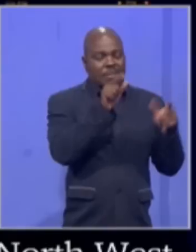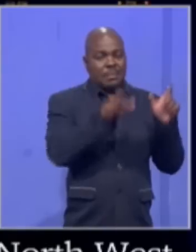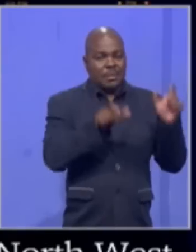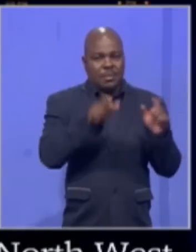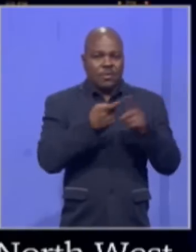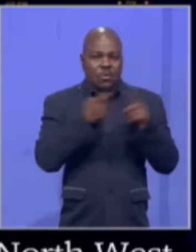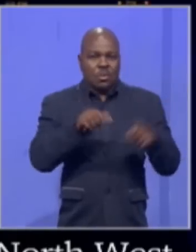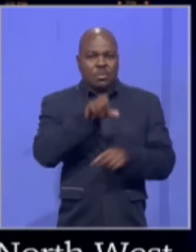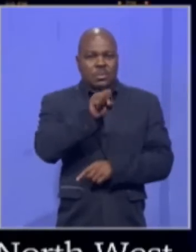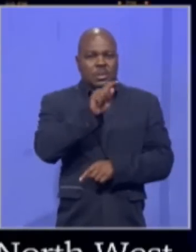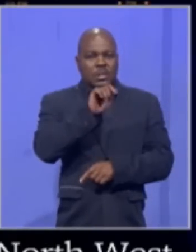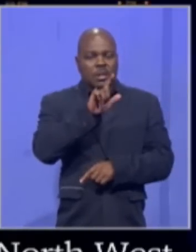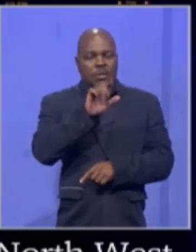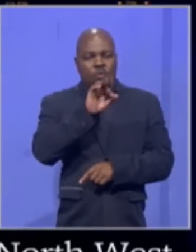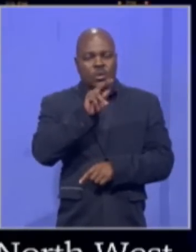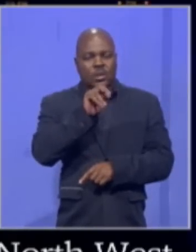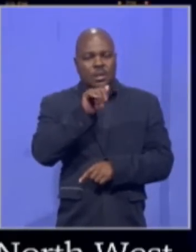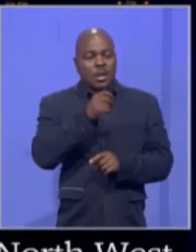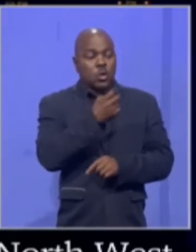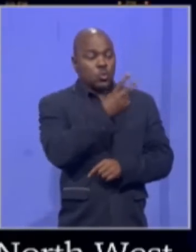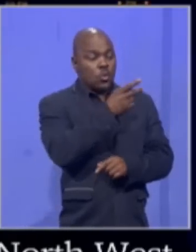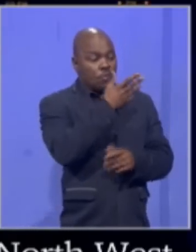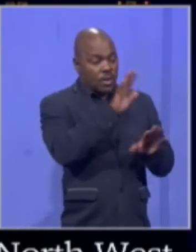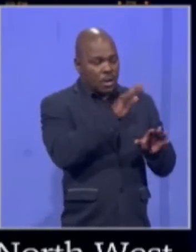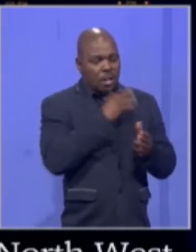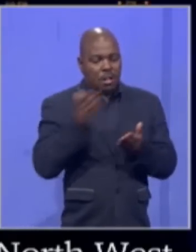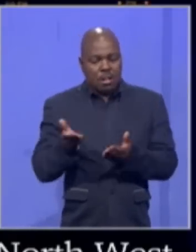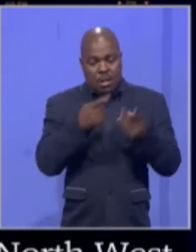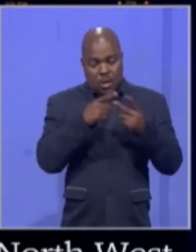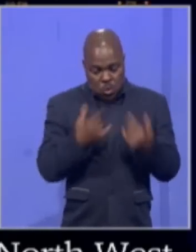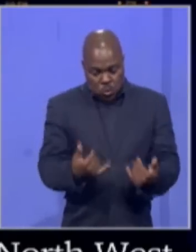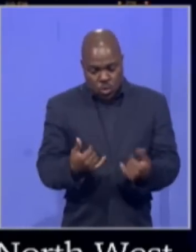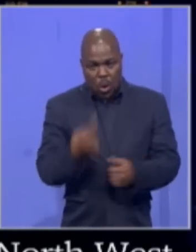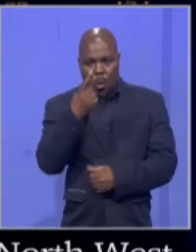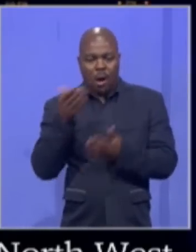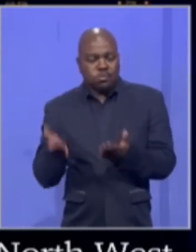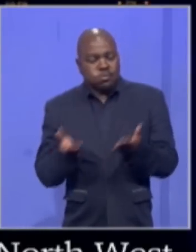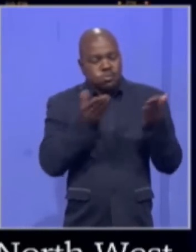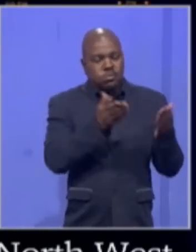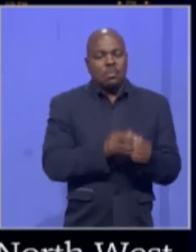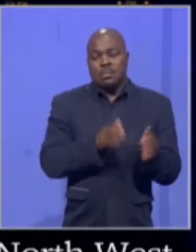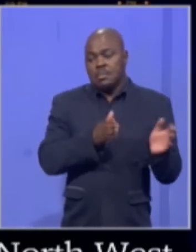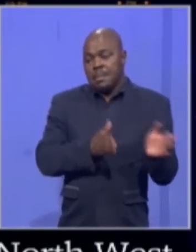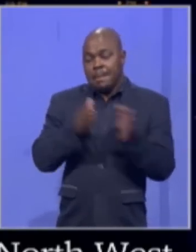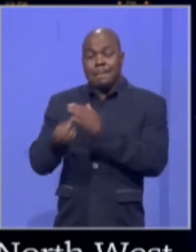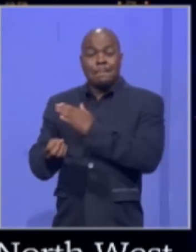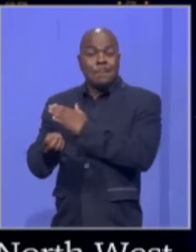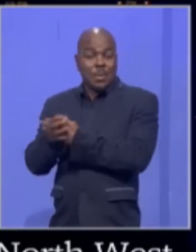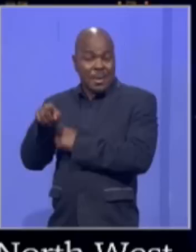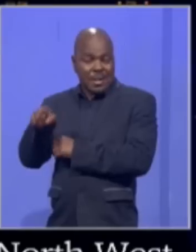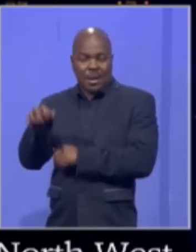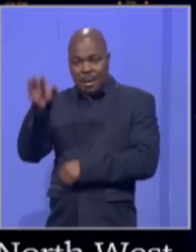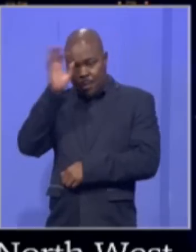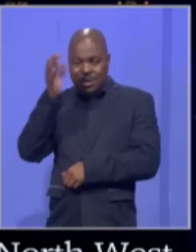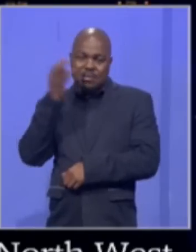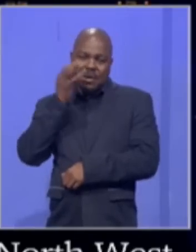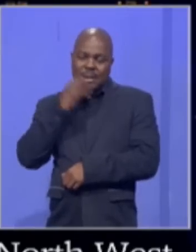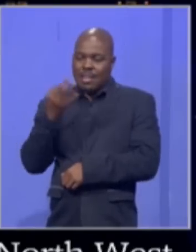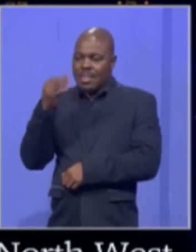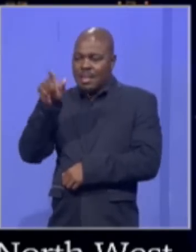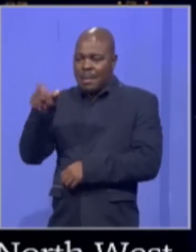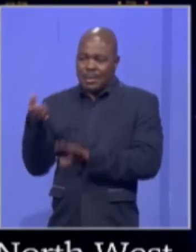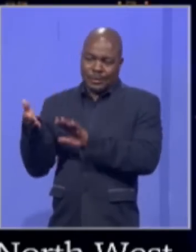tse tsheletseng di ntshitswe maobane ha se le seng sona se ntshitswe ka jeno. Province ya Mpumalanga ka teng sepolesa se bolela ha se ntshitse ditopo tse